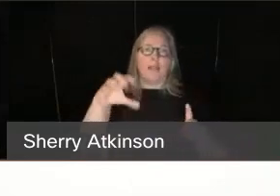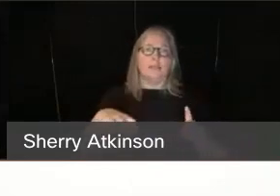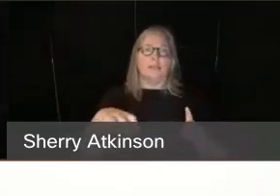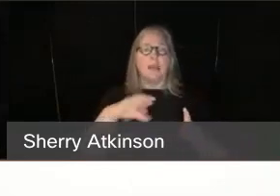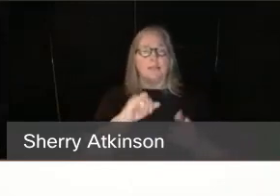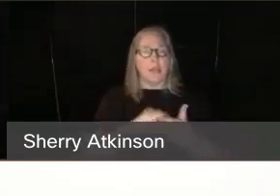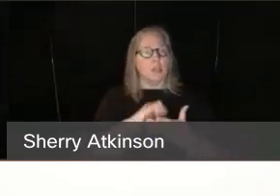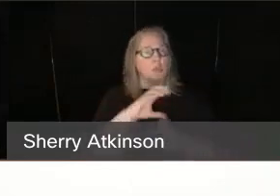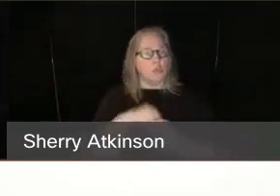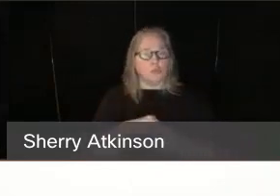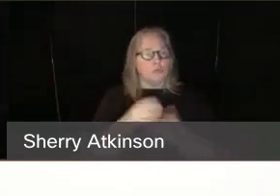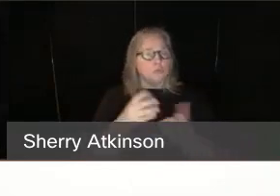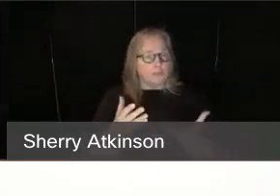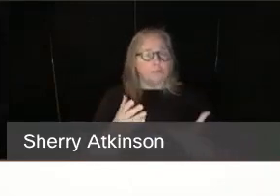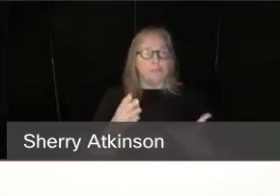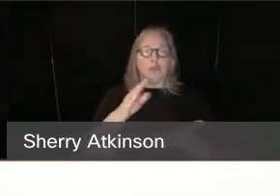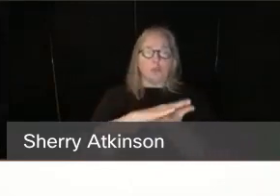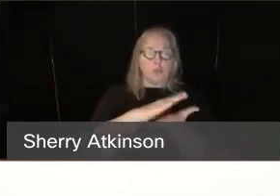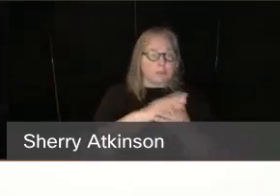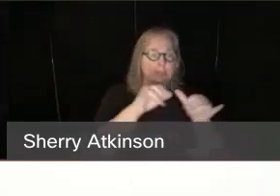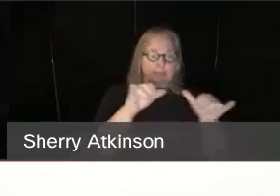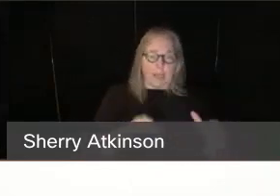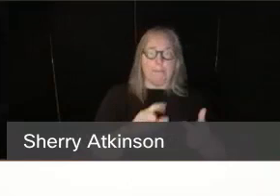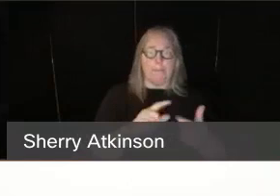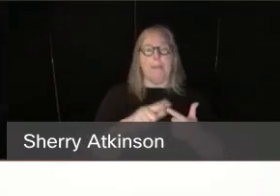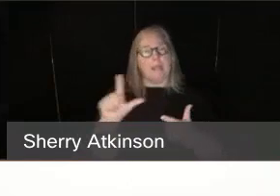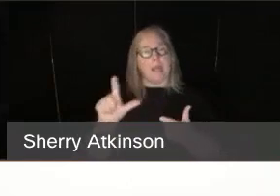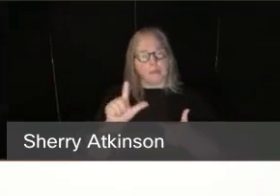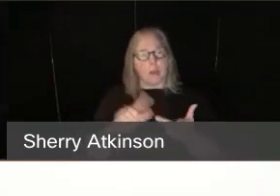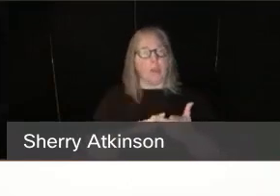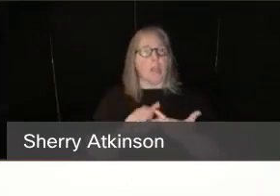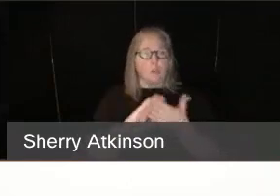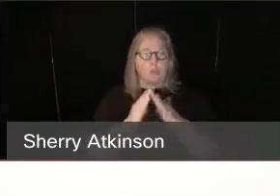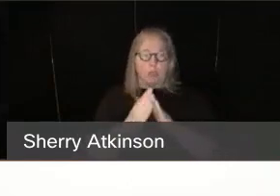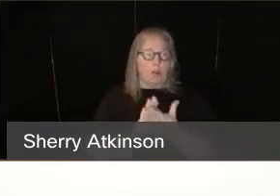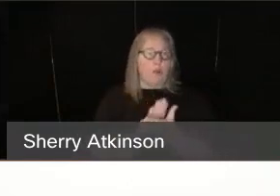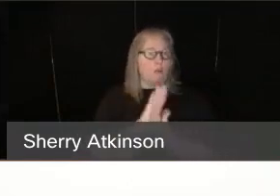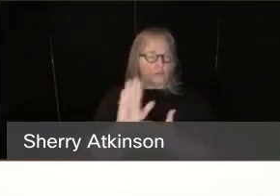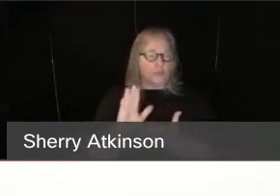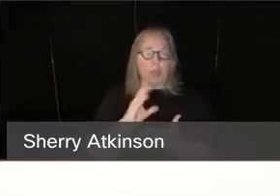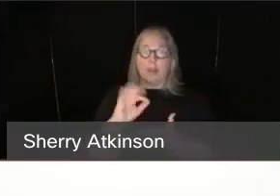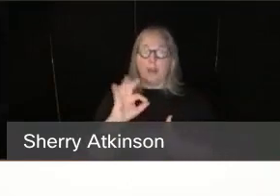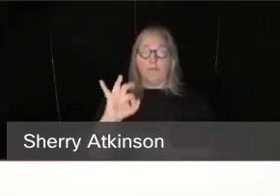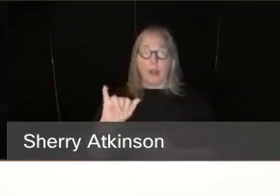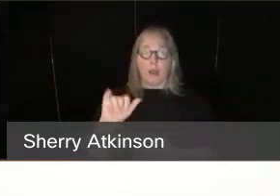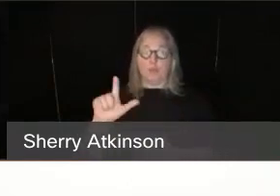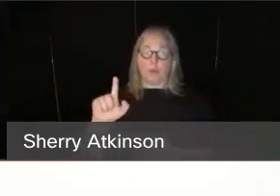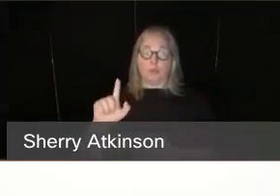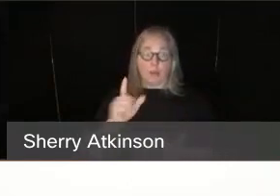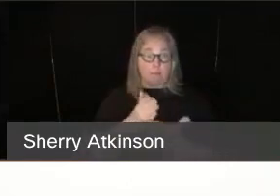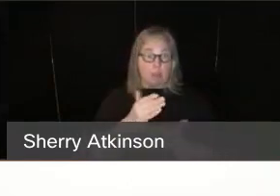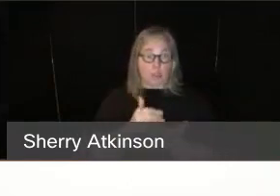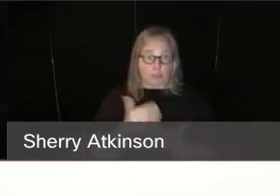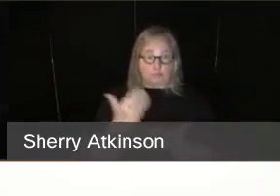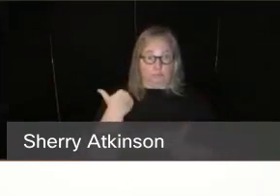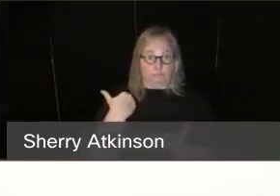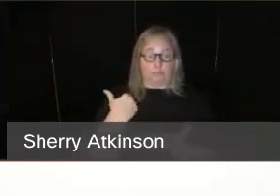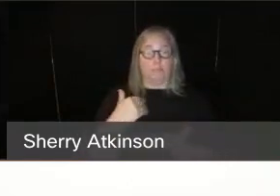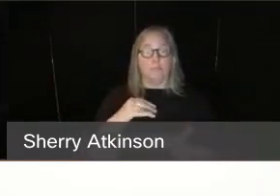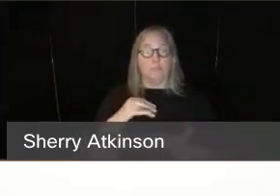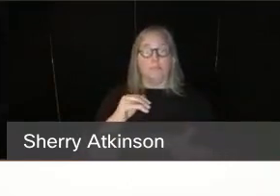school system, the library, and the community college. In the FY21 budget, they accounted